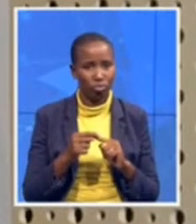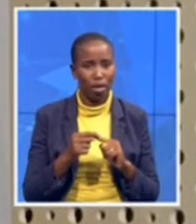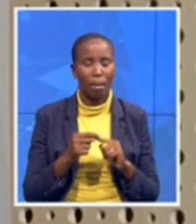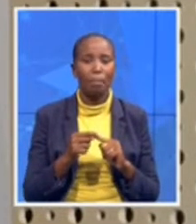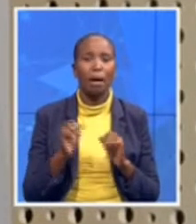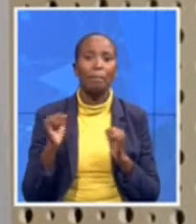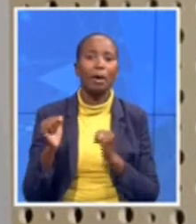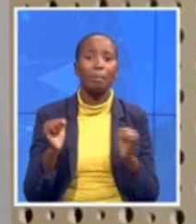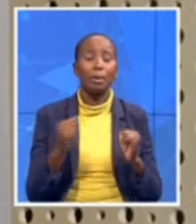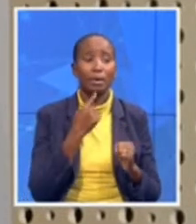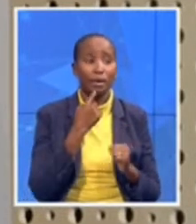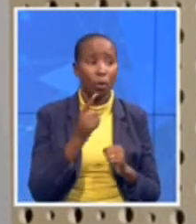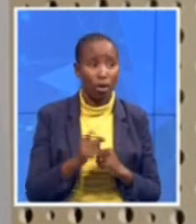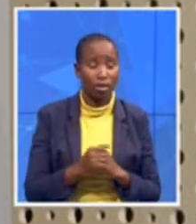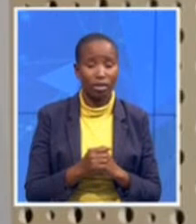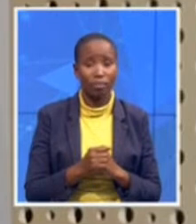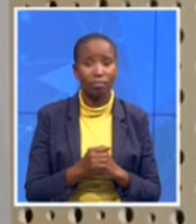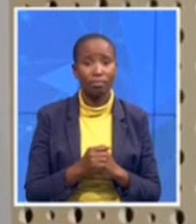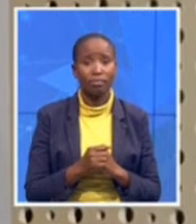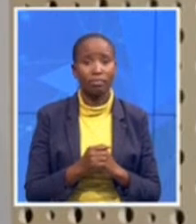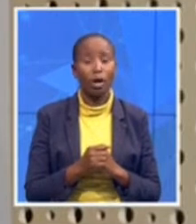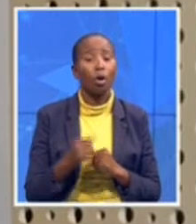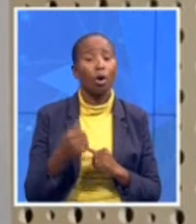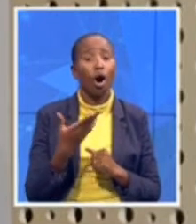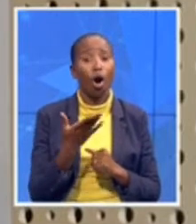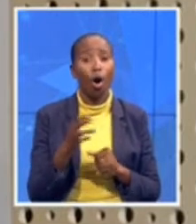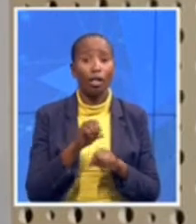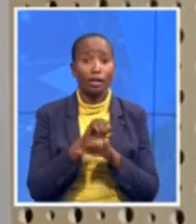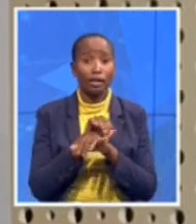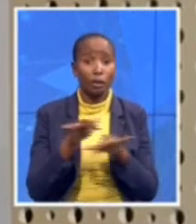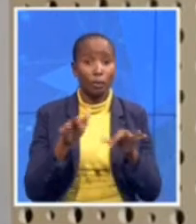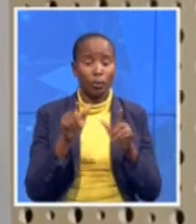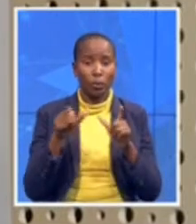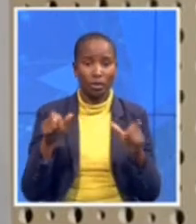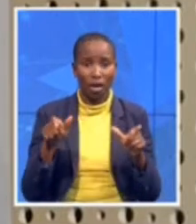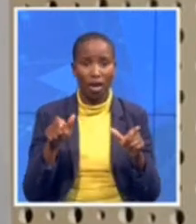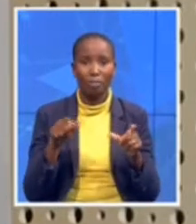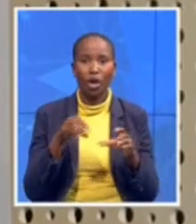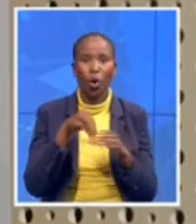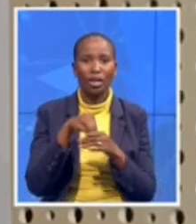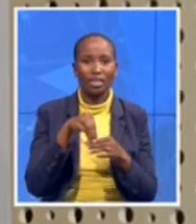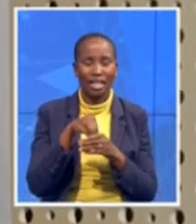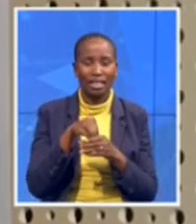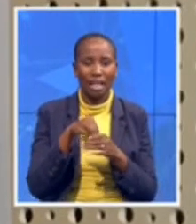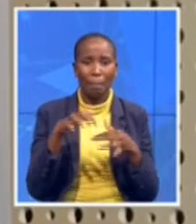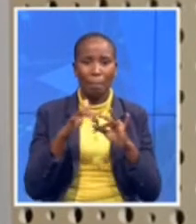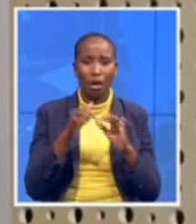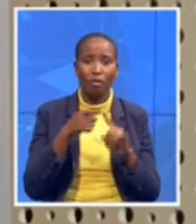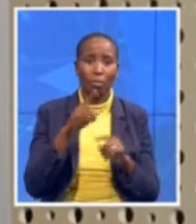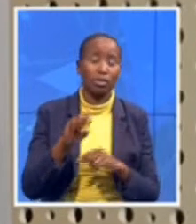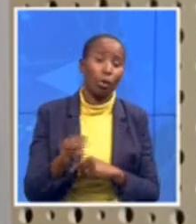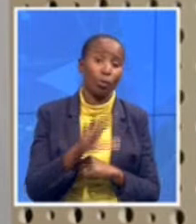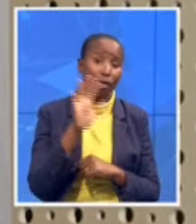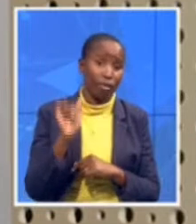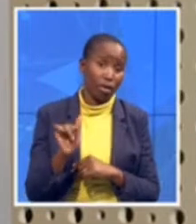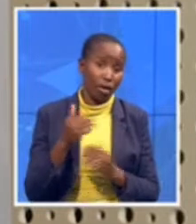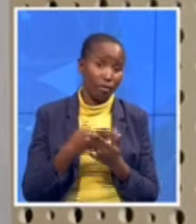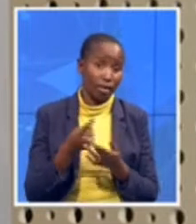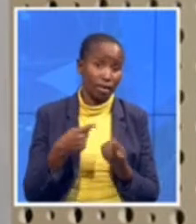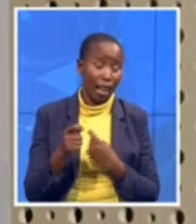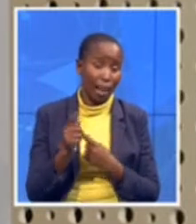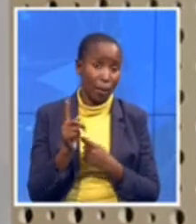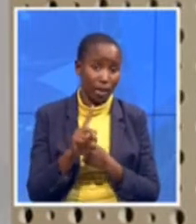who wishes to distribute content in South Africa for sale, they need and they are required